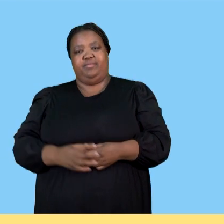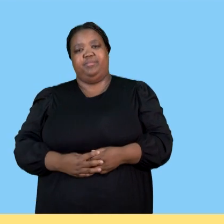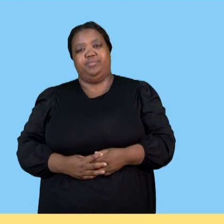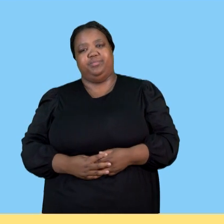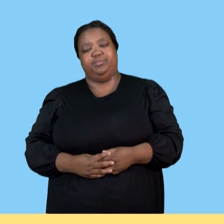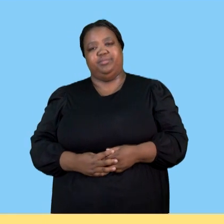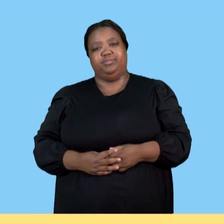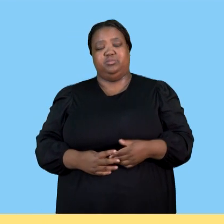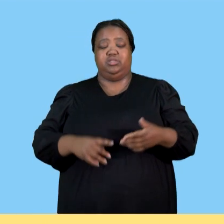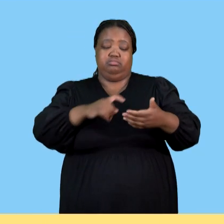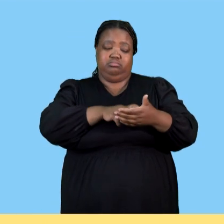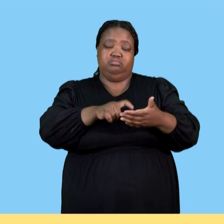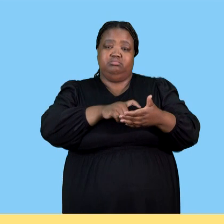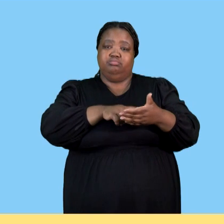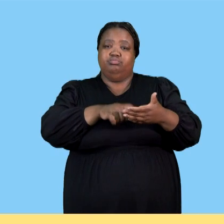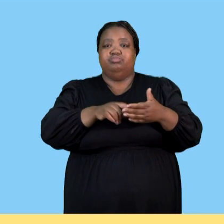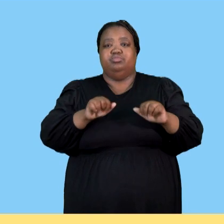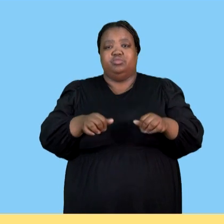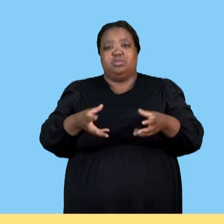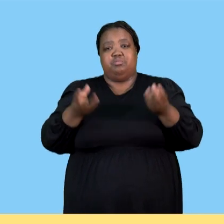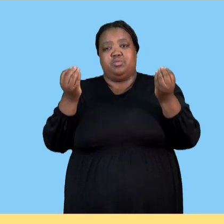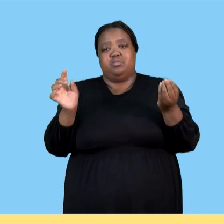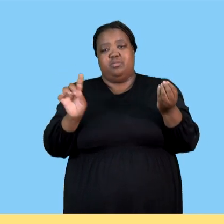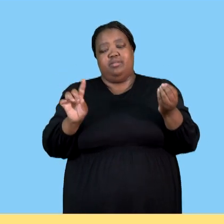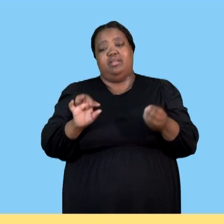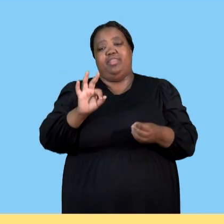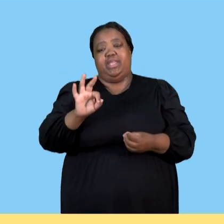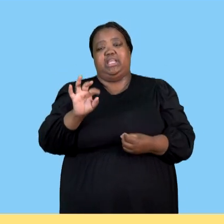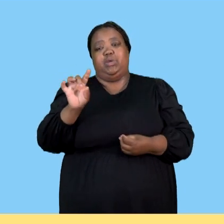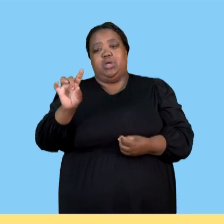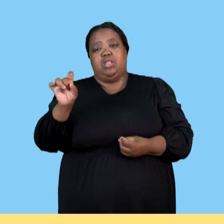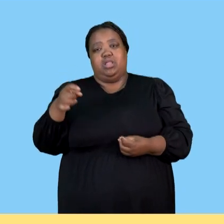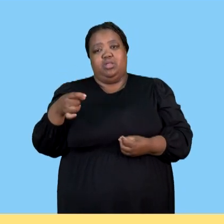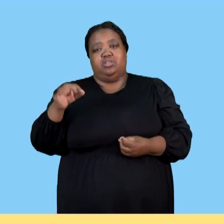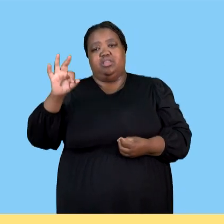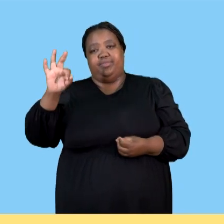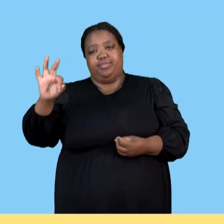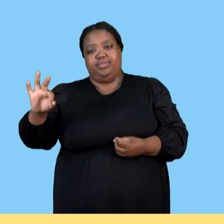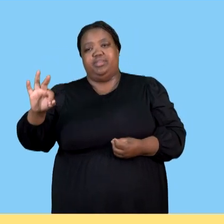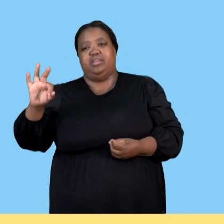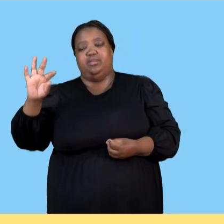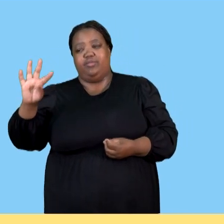55,855. If I punch that in my calculator, I'll get